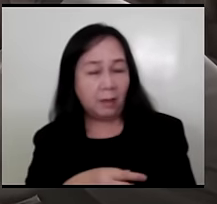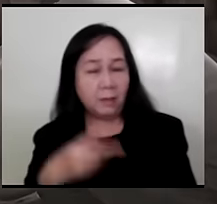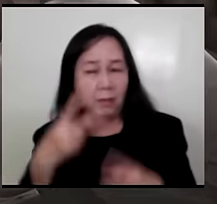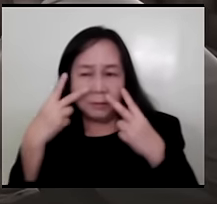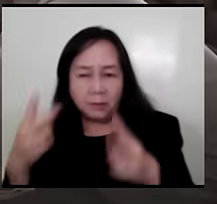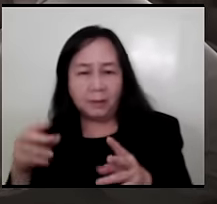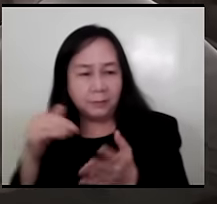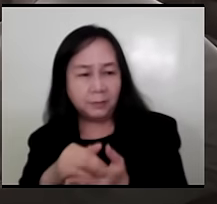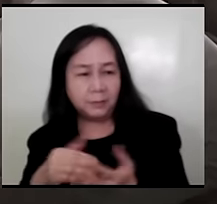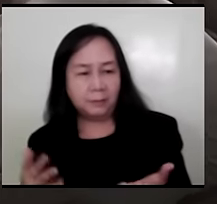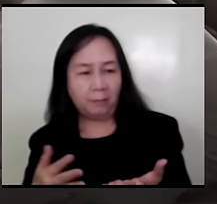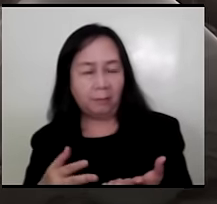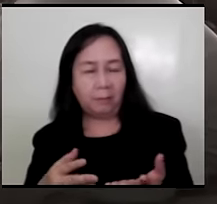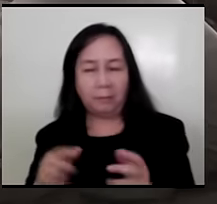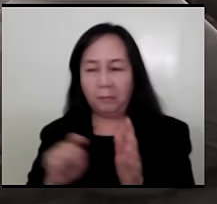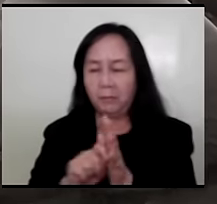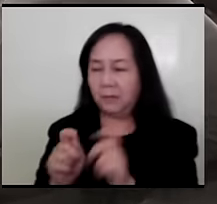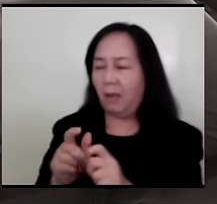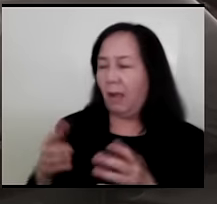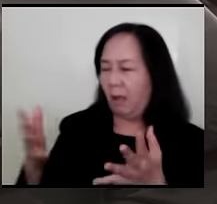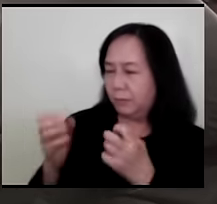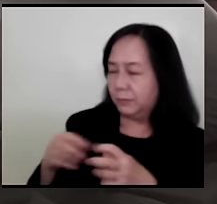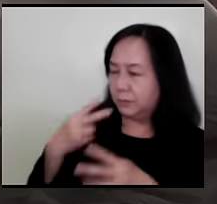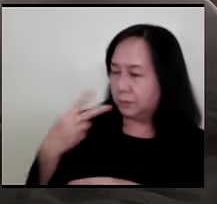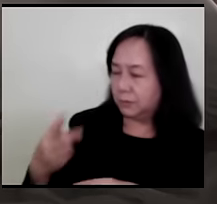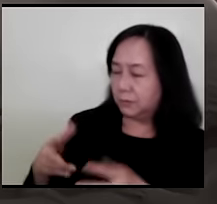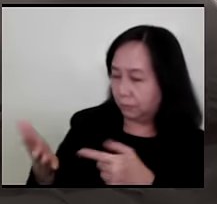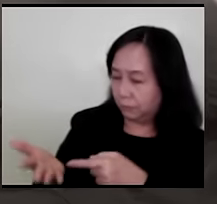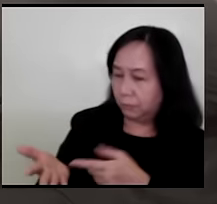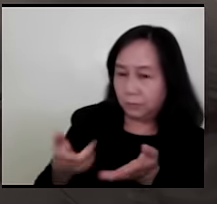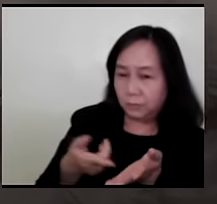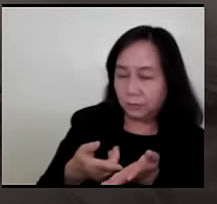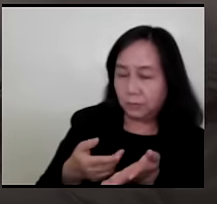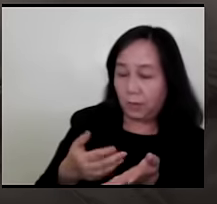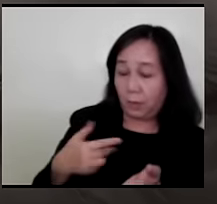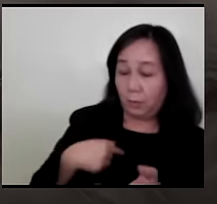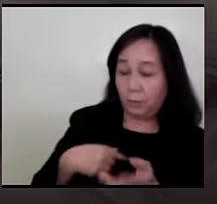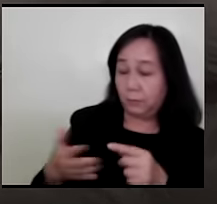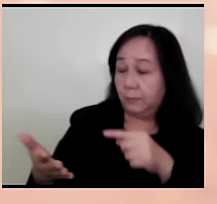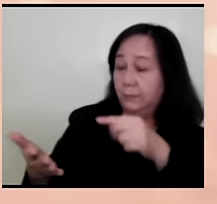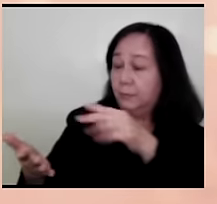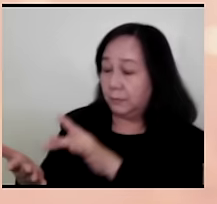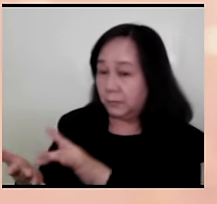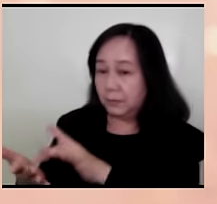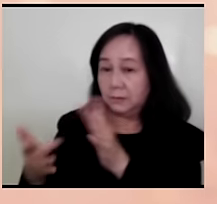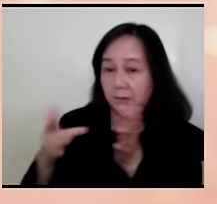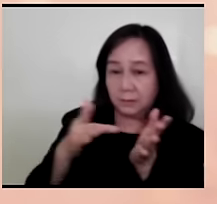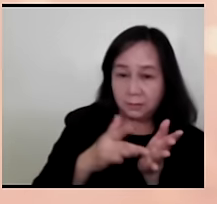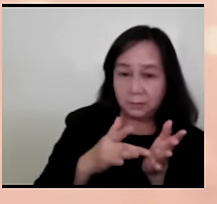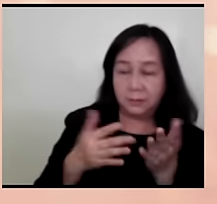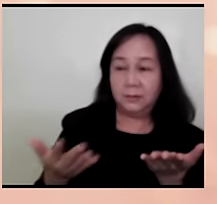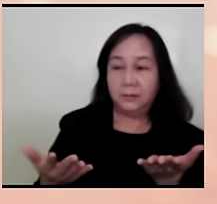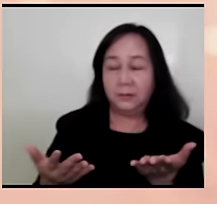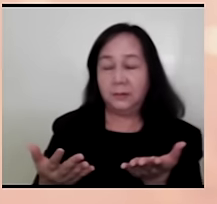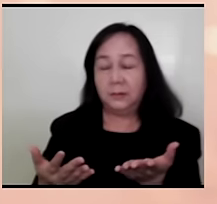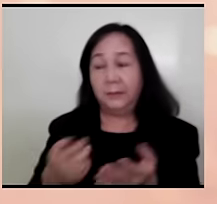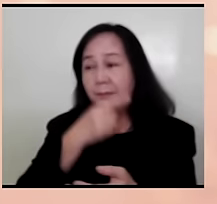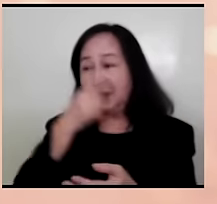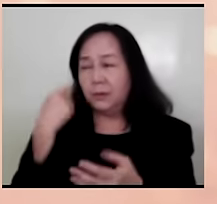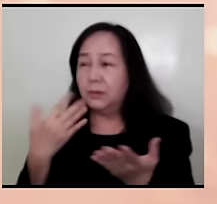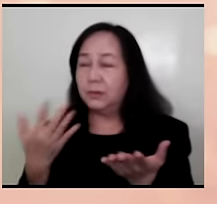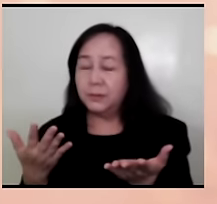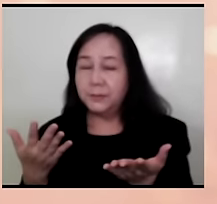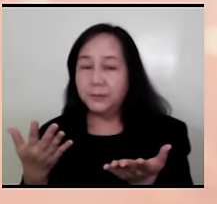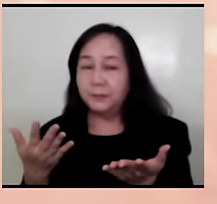see his wounds and put my hand in his wounds. Because his image